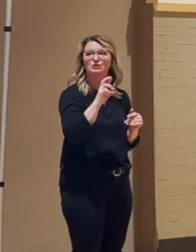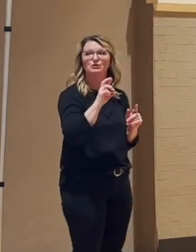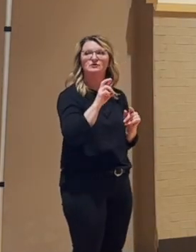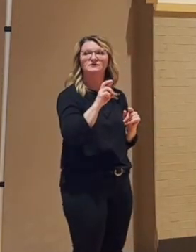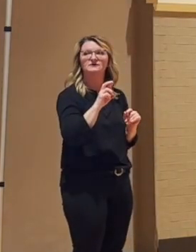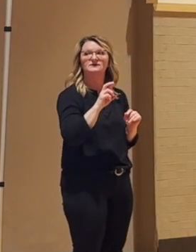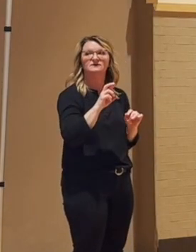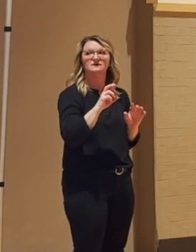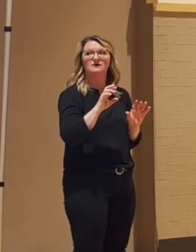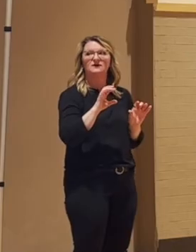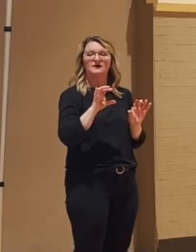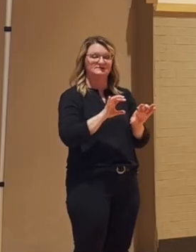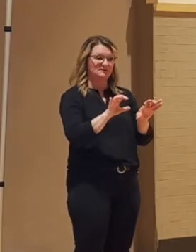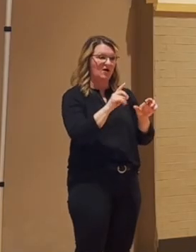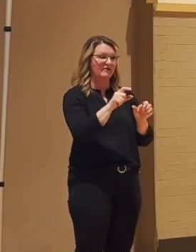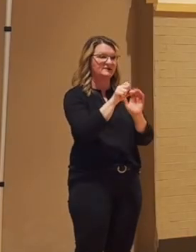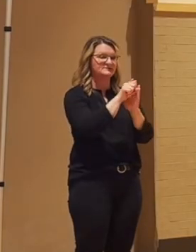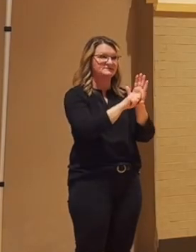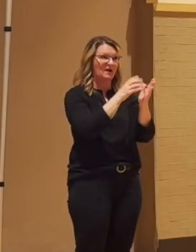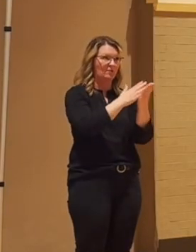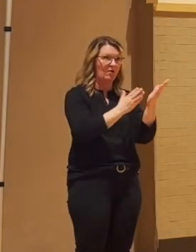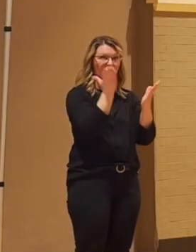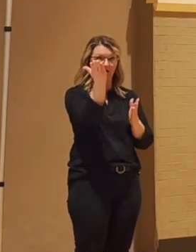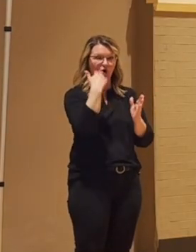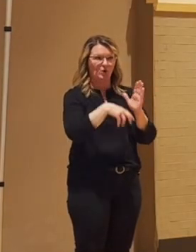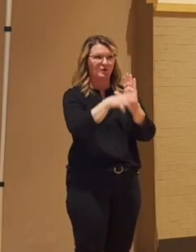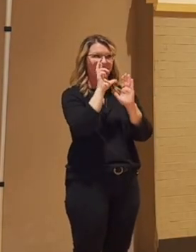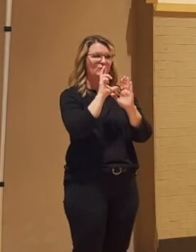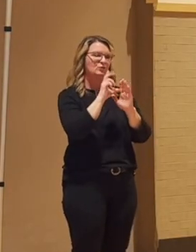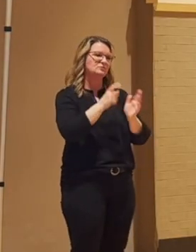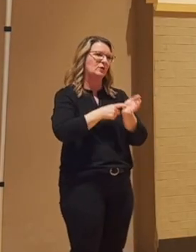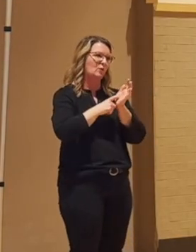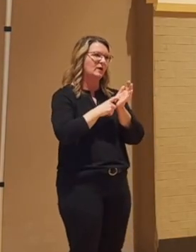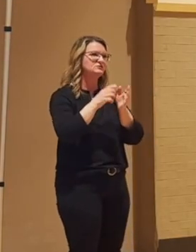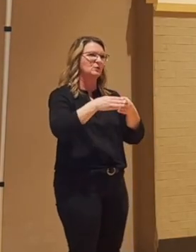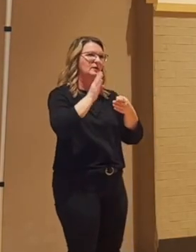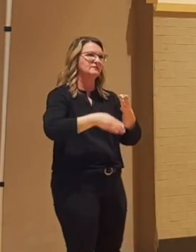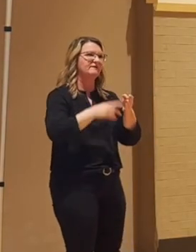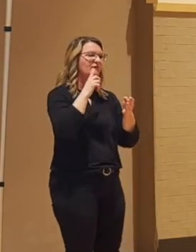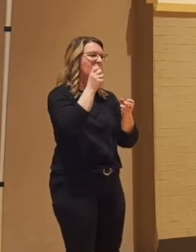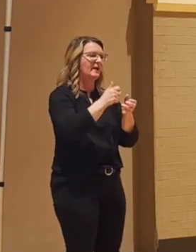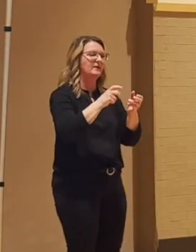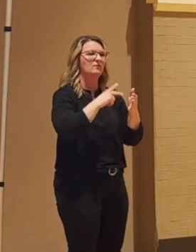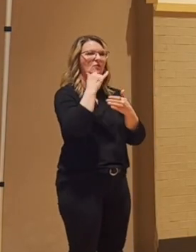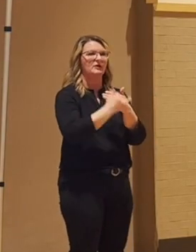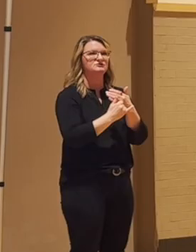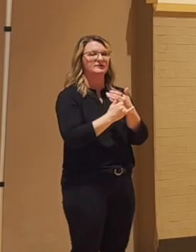done the state quality environmental review, which we're required to complete for any project